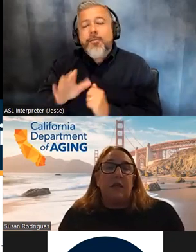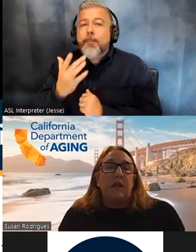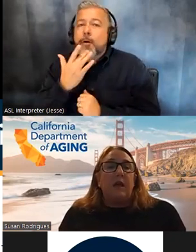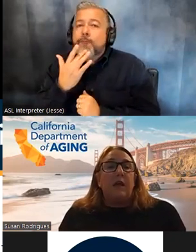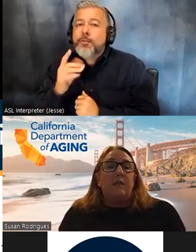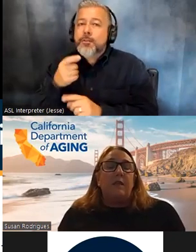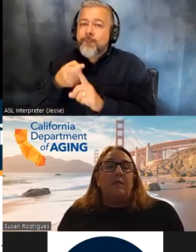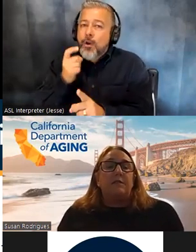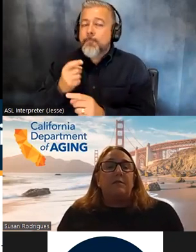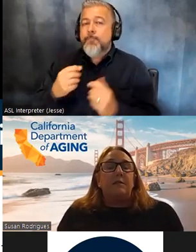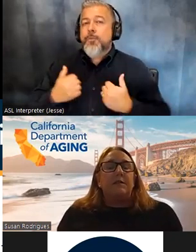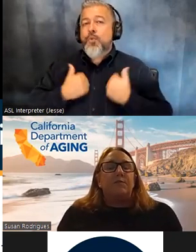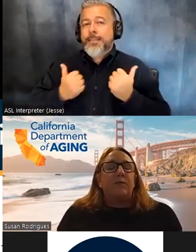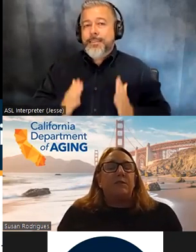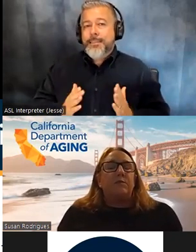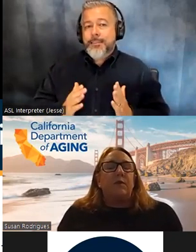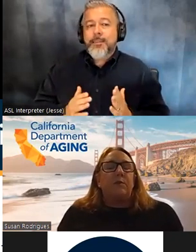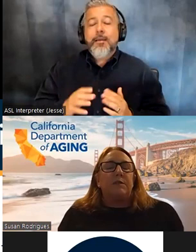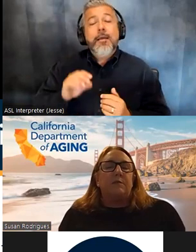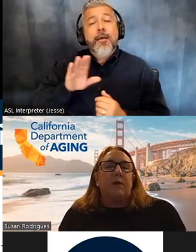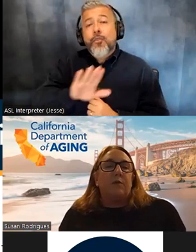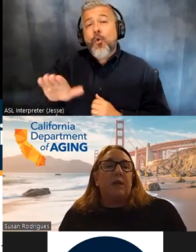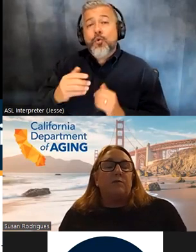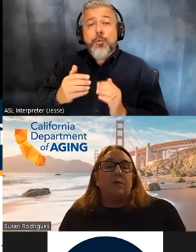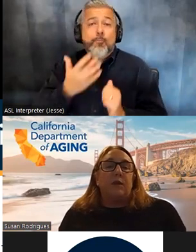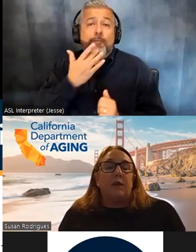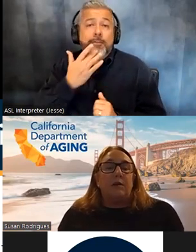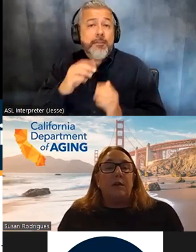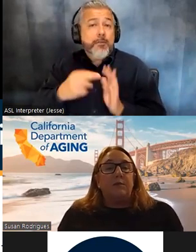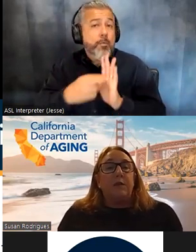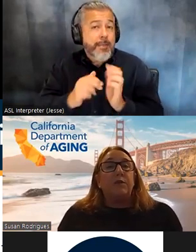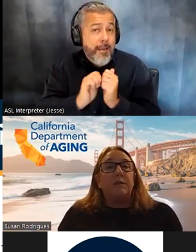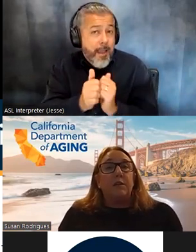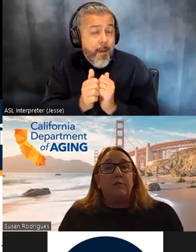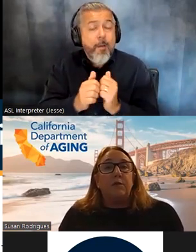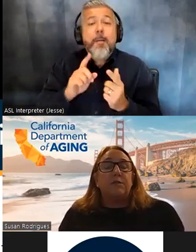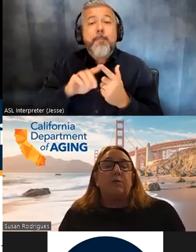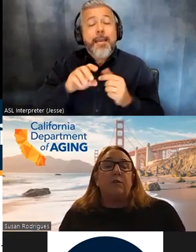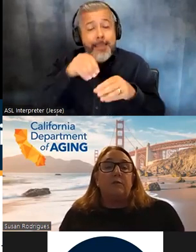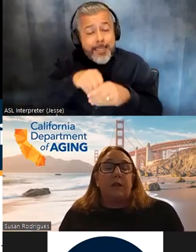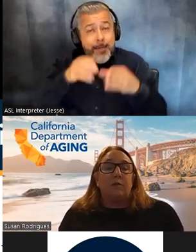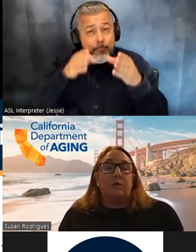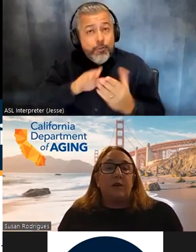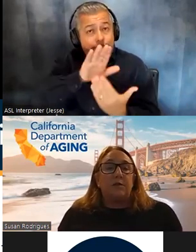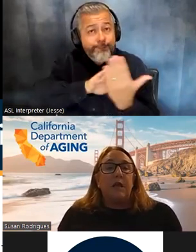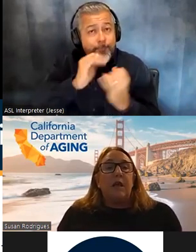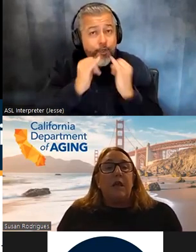residents. And these preferences will be represented by way of doing in-person interviews, review of